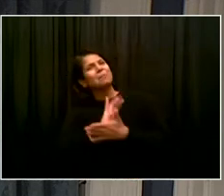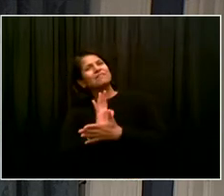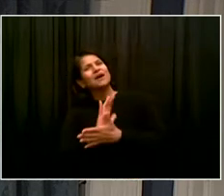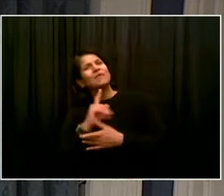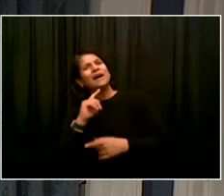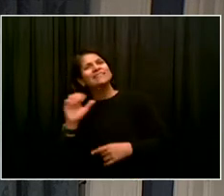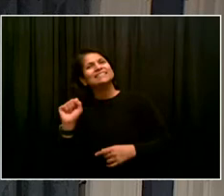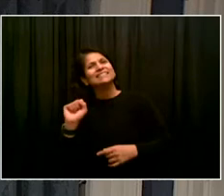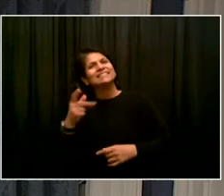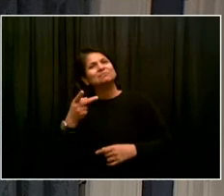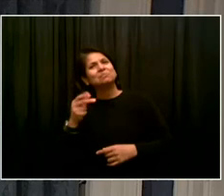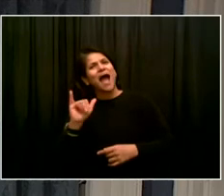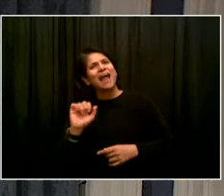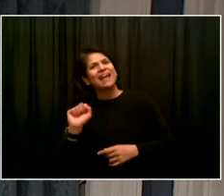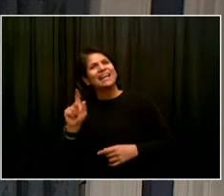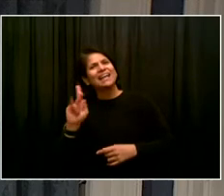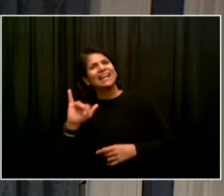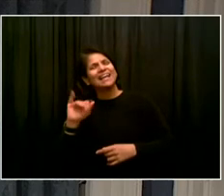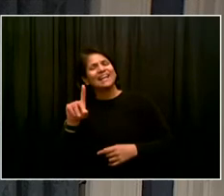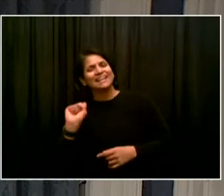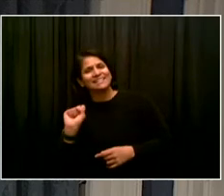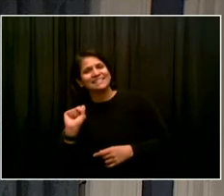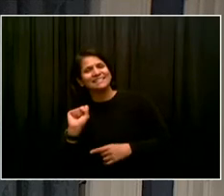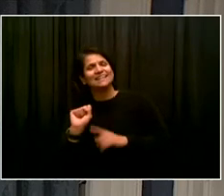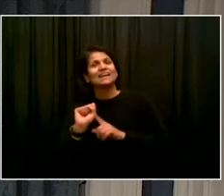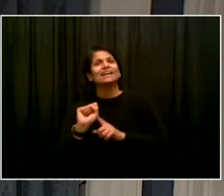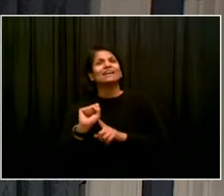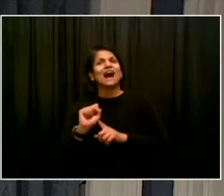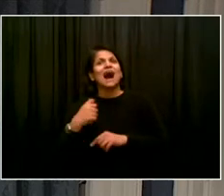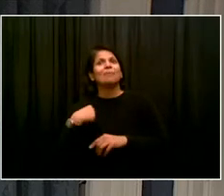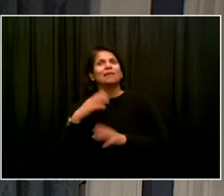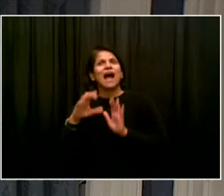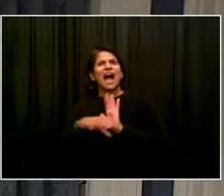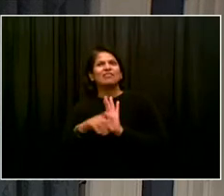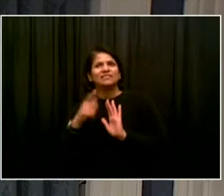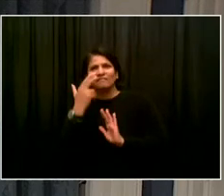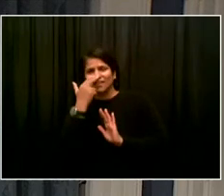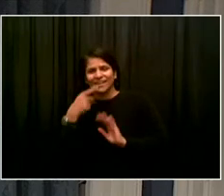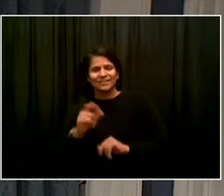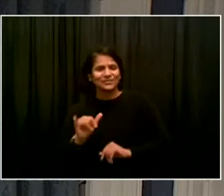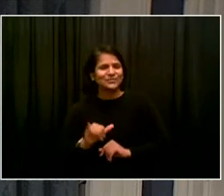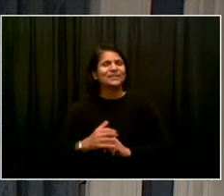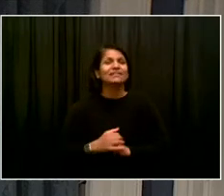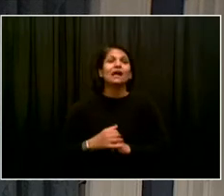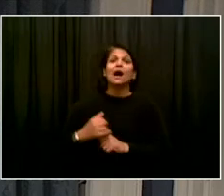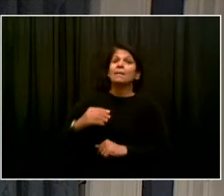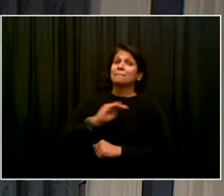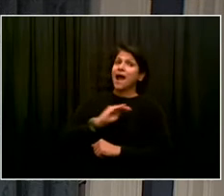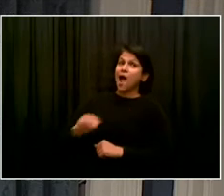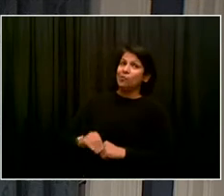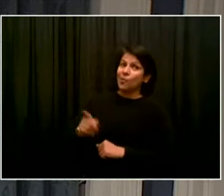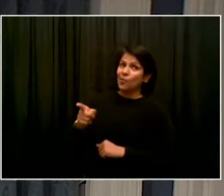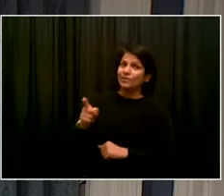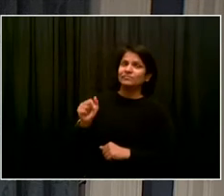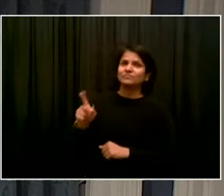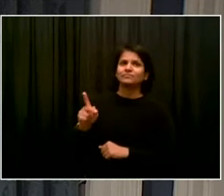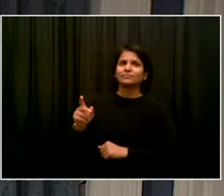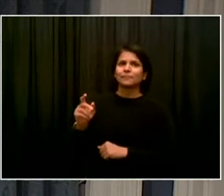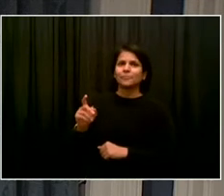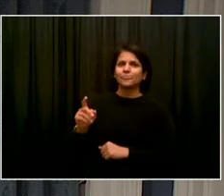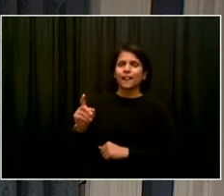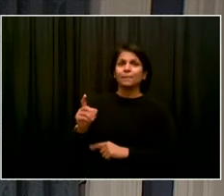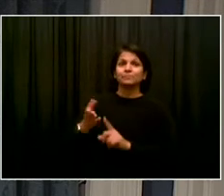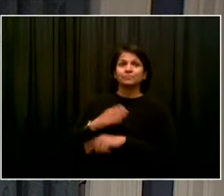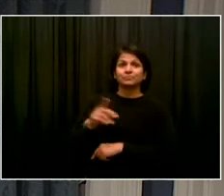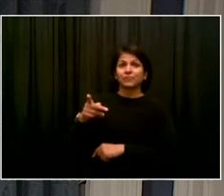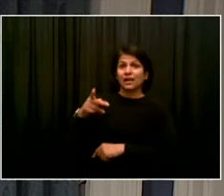want to hear... No, this is good. Well, no, I'll go from the sacred to the profane. Okay. The sacred is the line from Spy Kids, and I'm like,